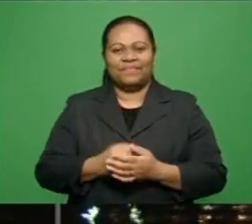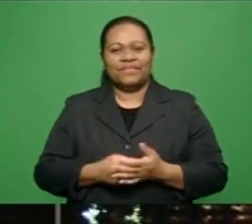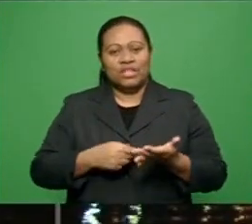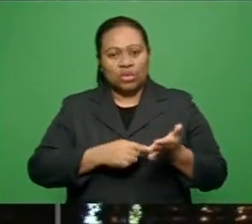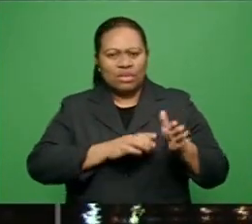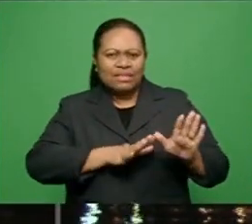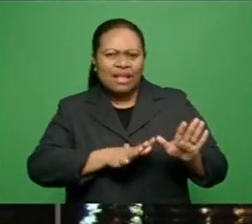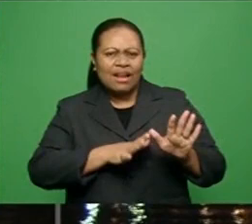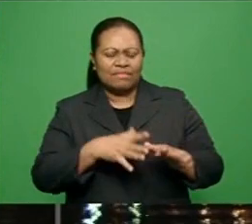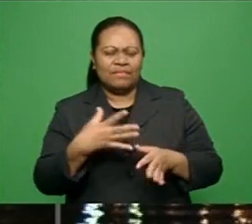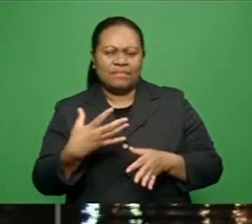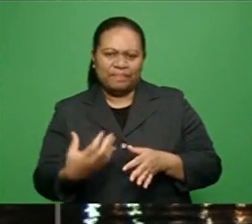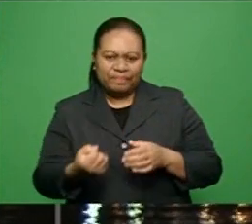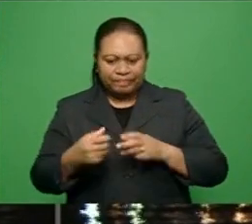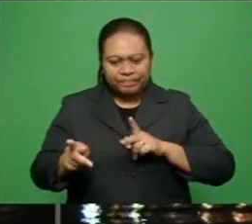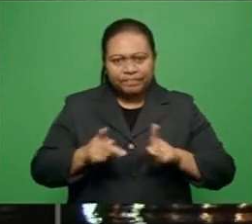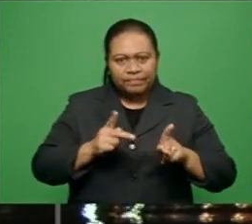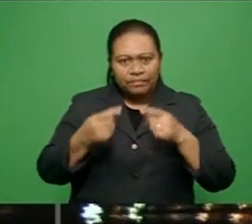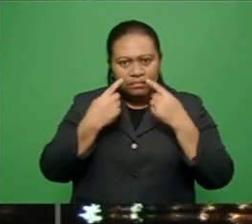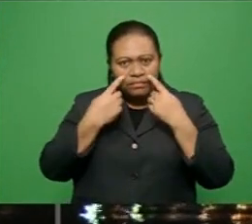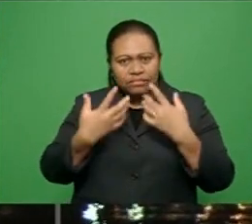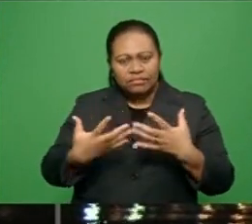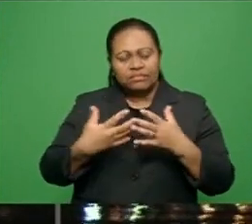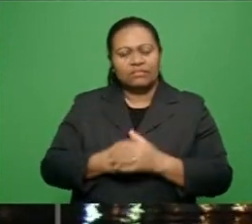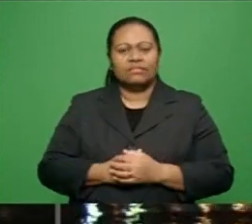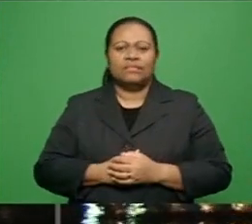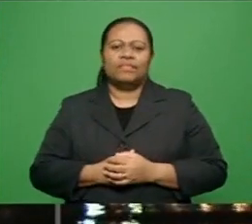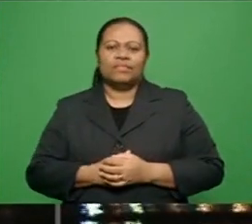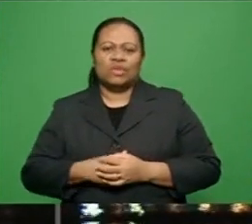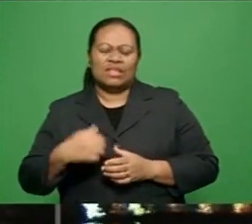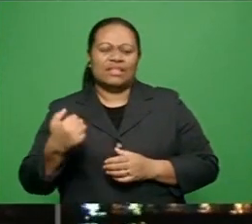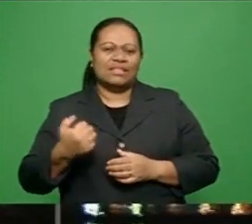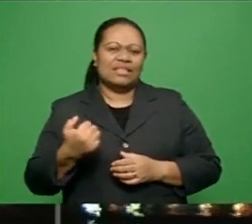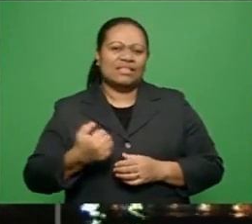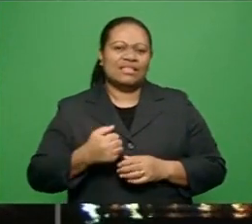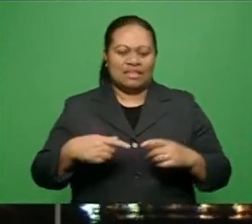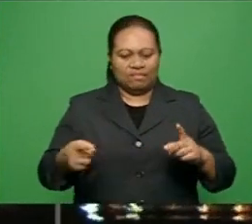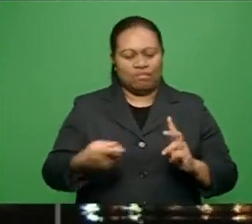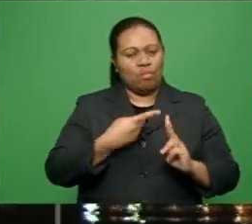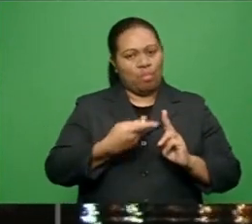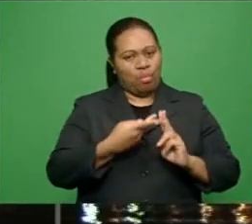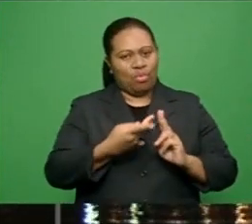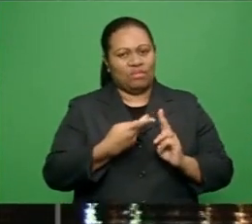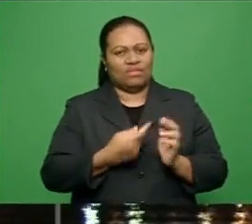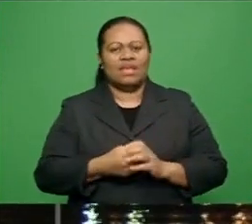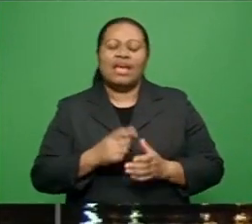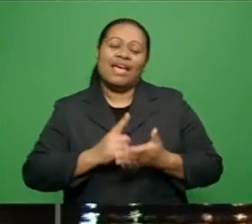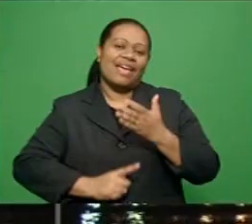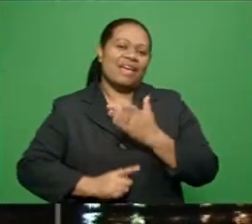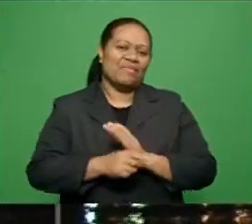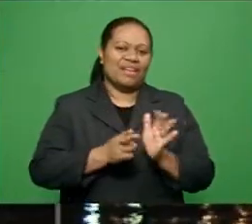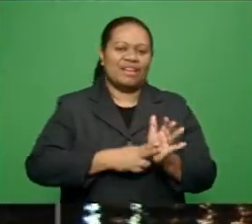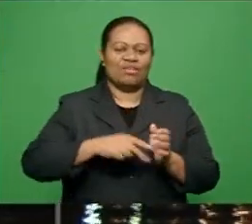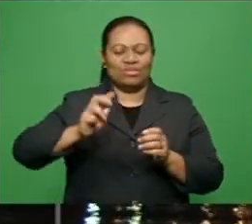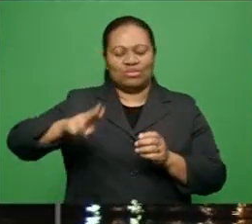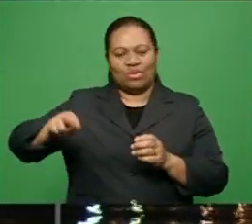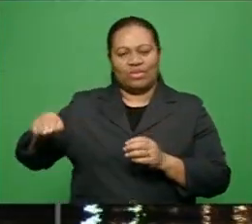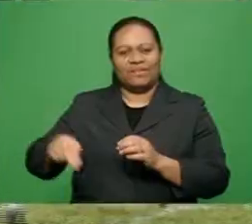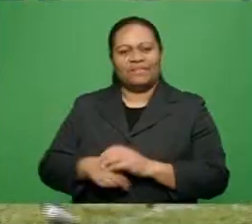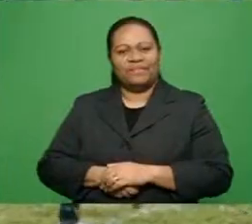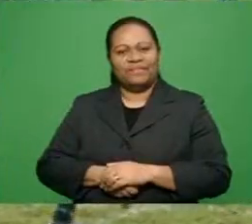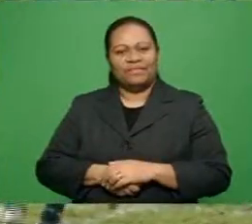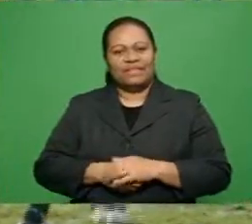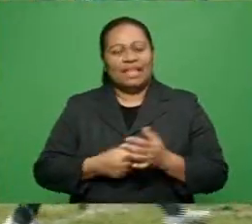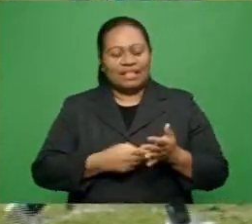Tailevu put up a gallant performance to hold Yasawa to a 16-all draw in their Skipper Cup clash at Ratadakambao Park in Nausori.